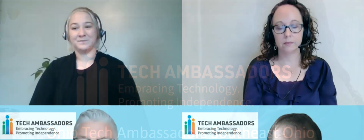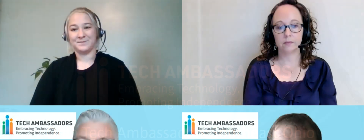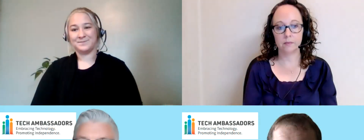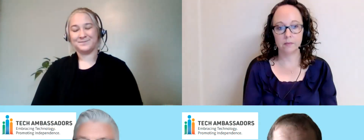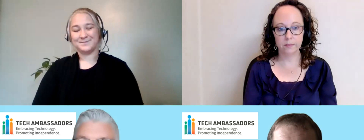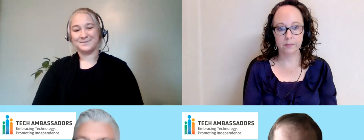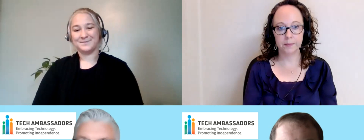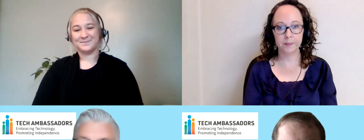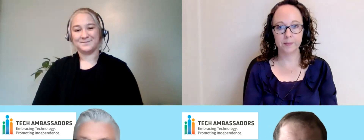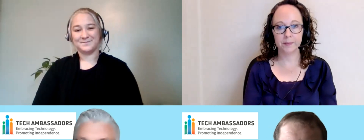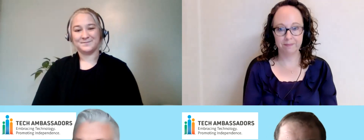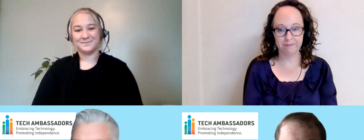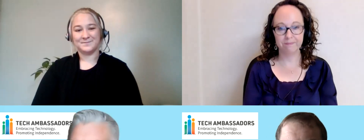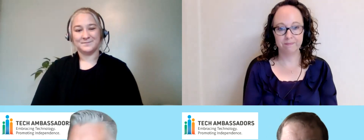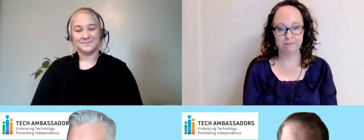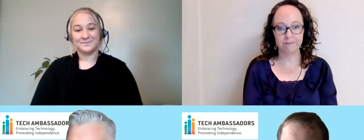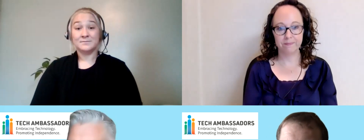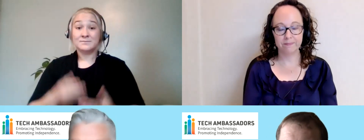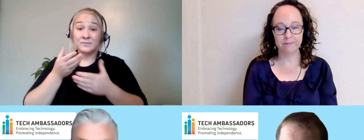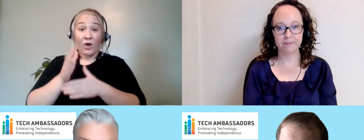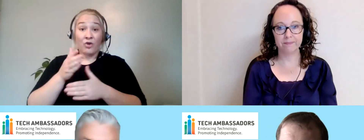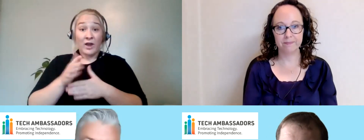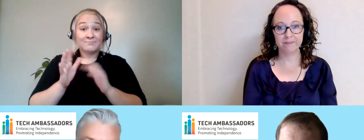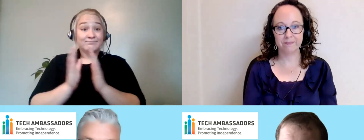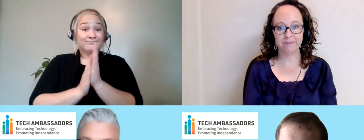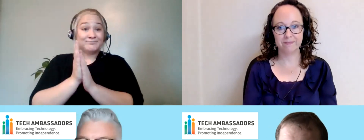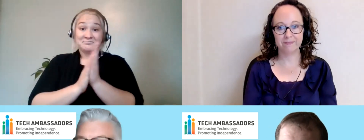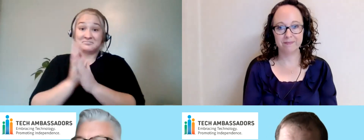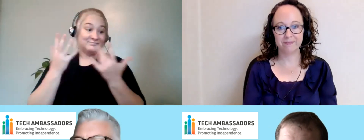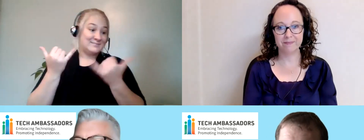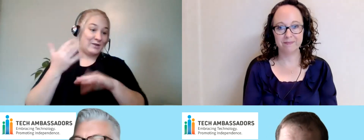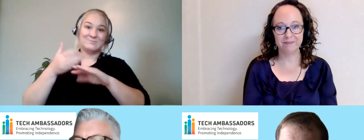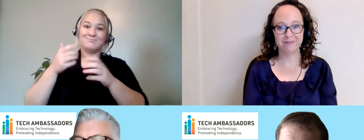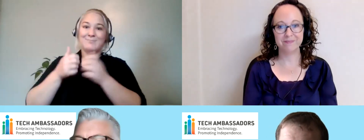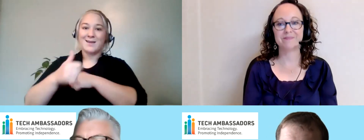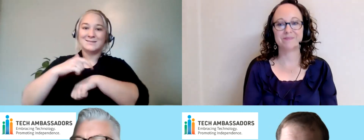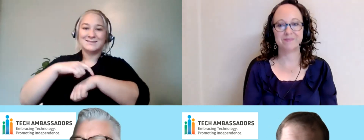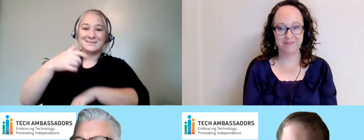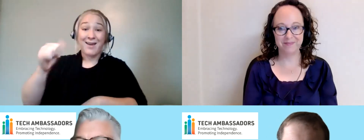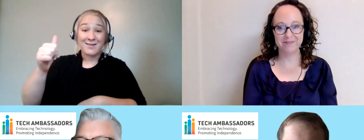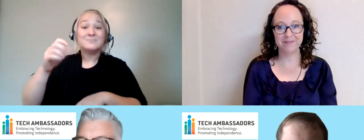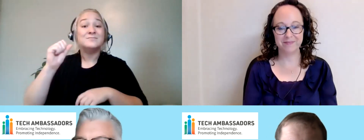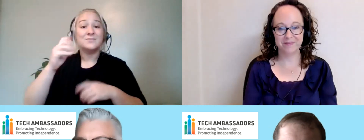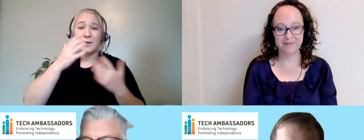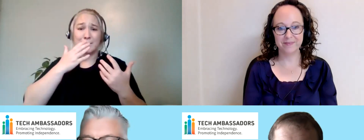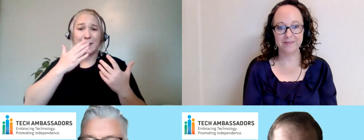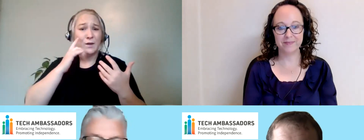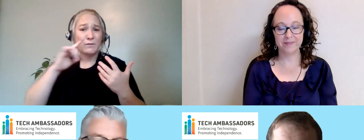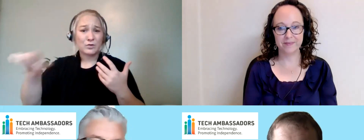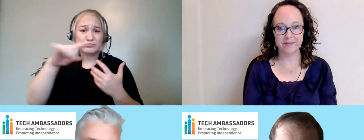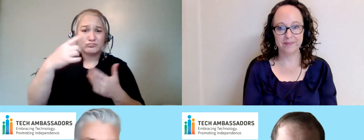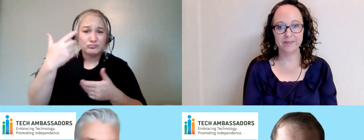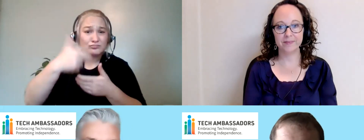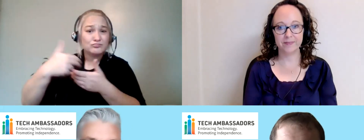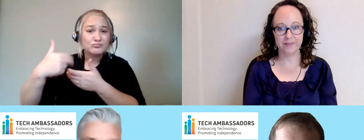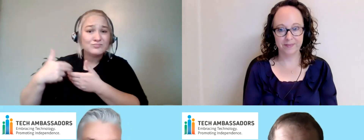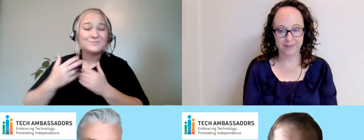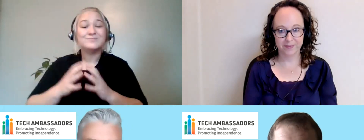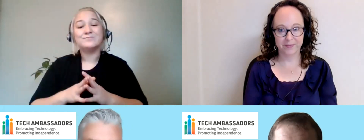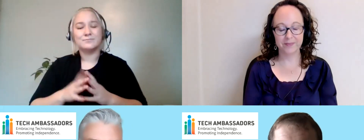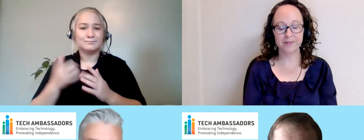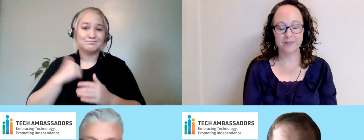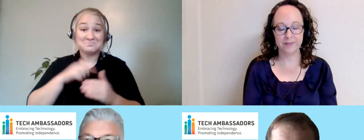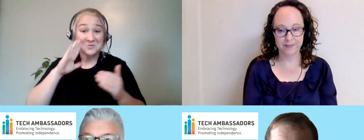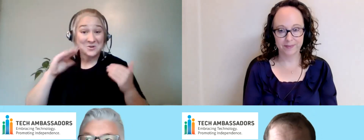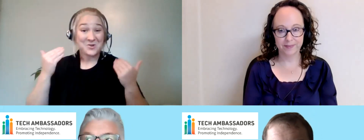All right. Well, it is after 10 o'clock. So thanks to those attendees who were here. And we're going to go